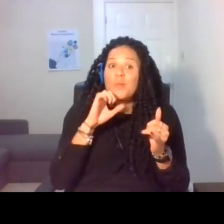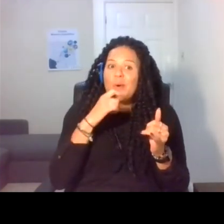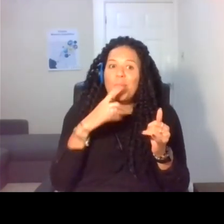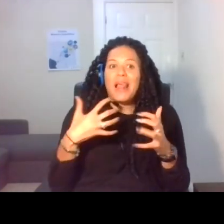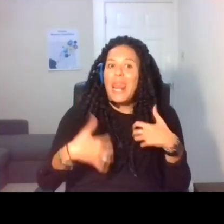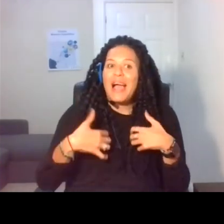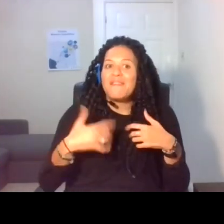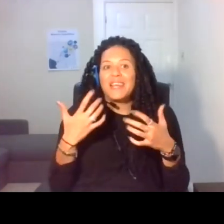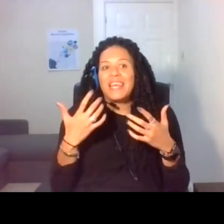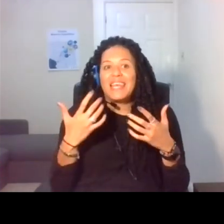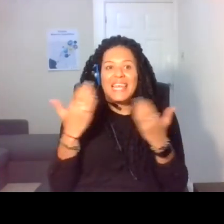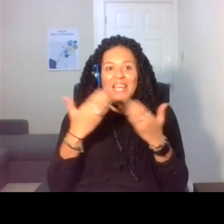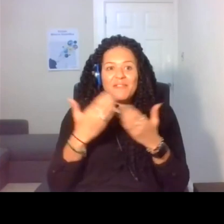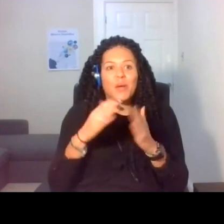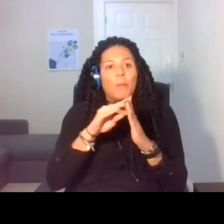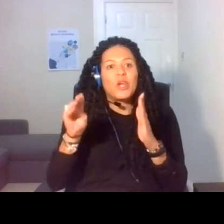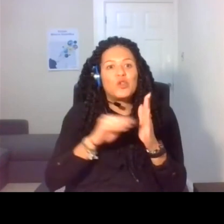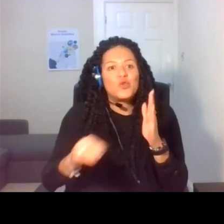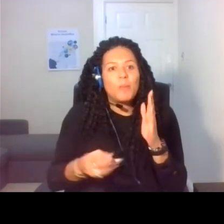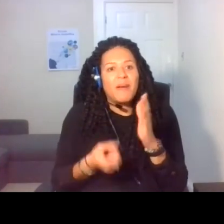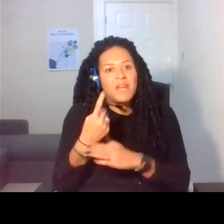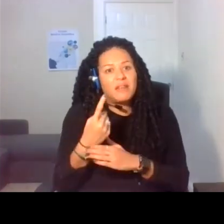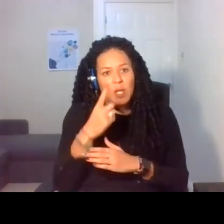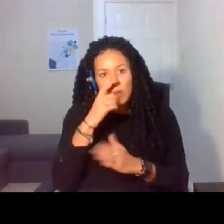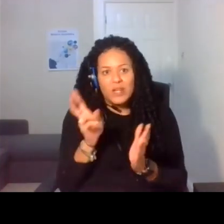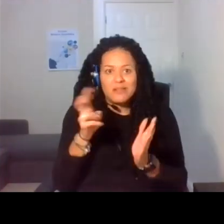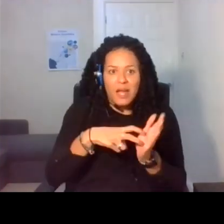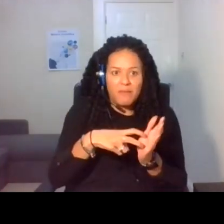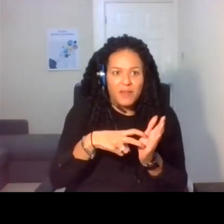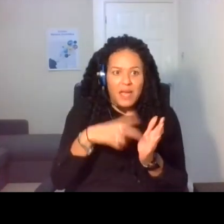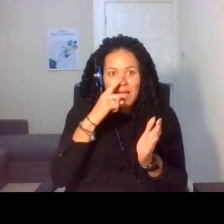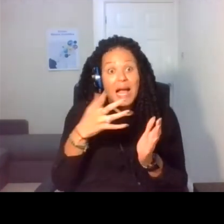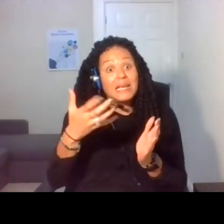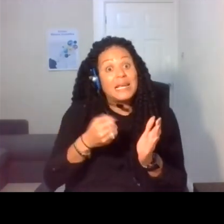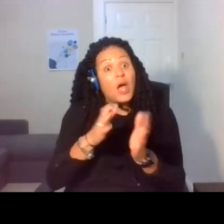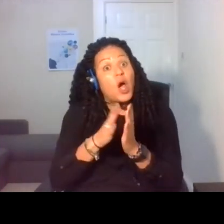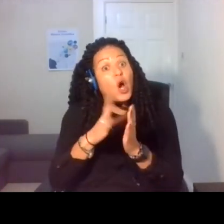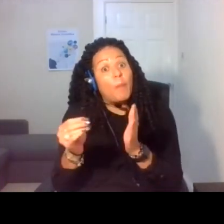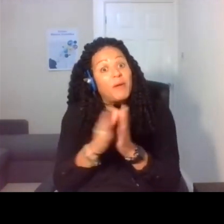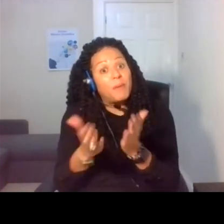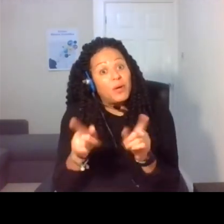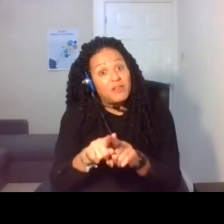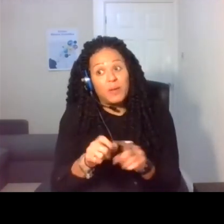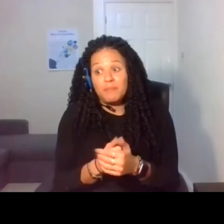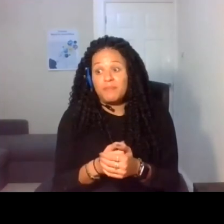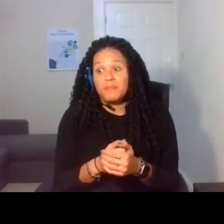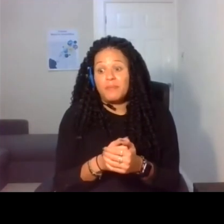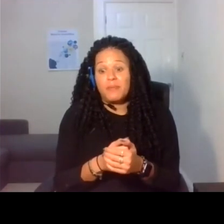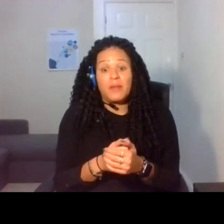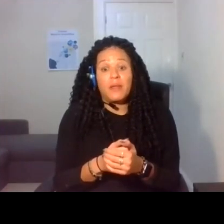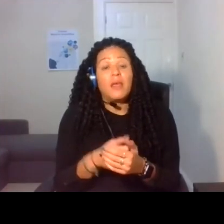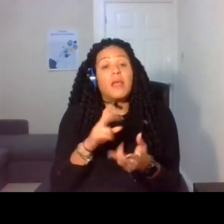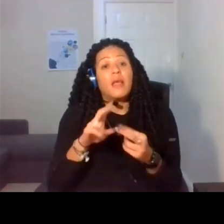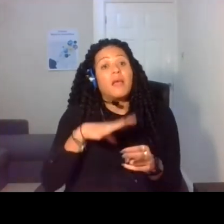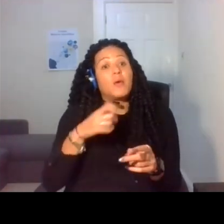interesting evening. That's going to be a Zoom event, and you can sign up for that and get a copy of the book too. If you want to get involved in